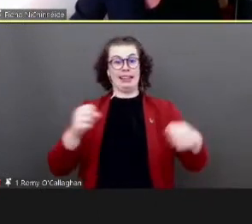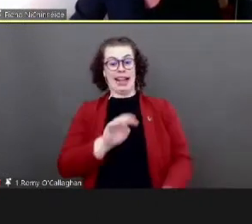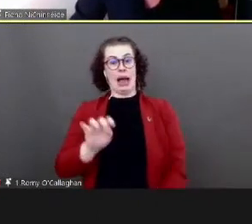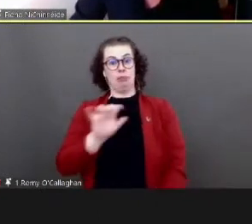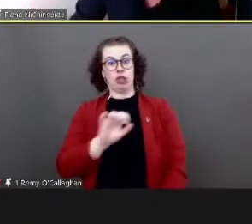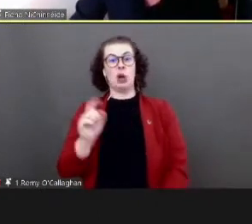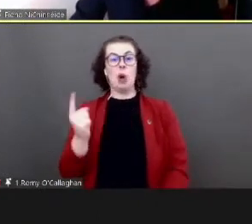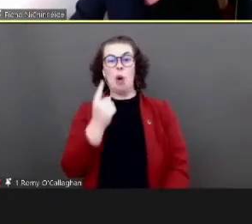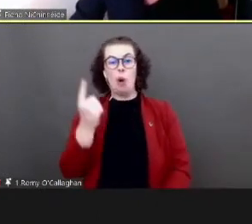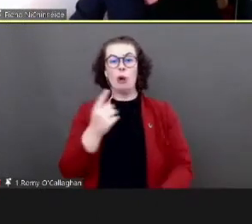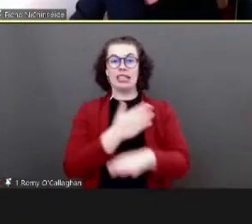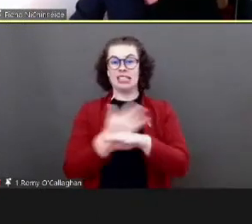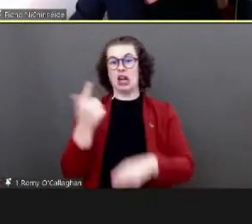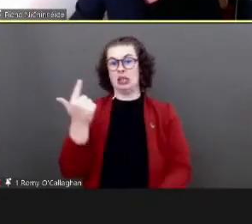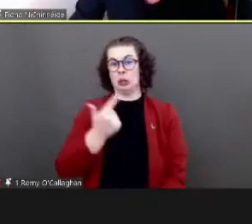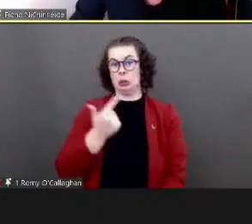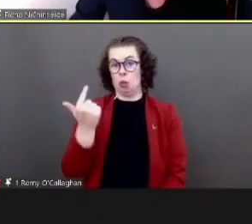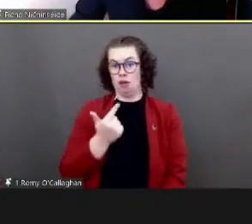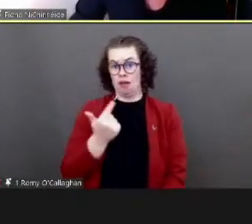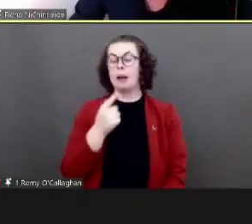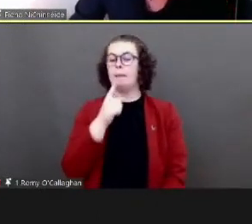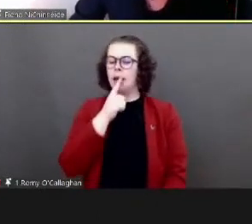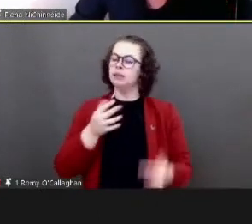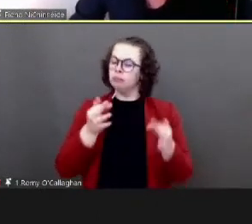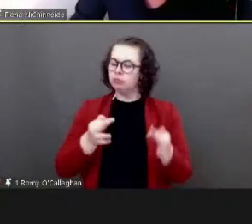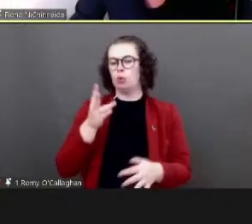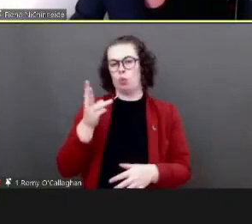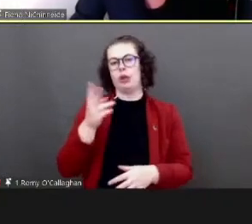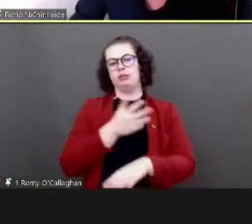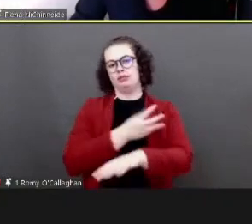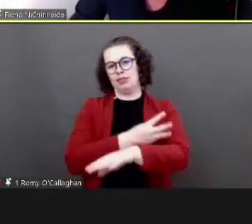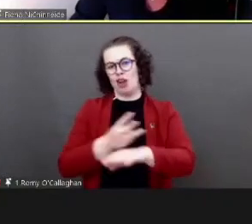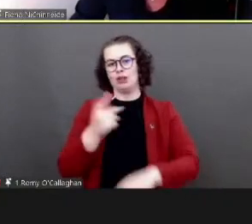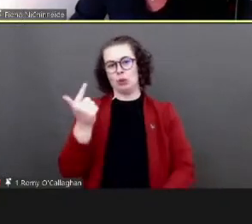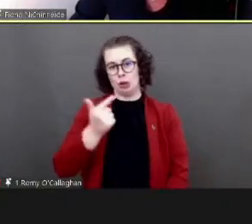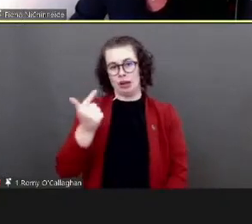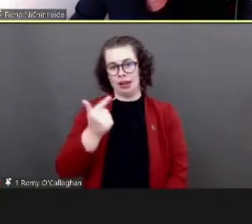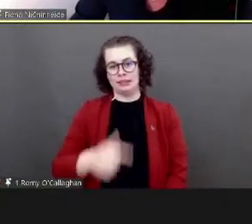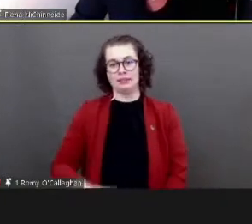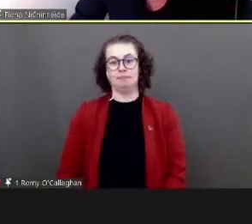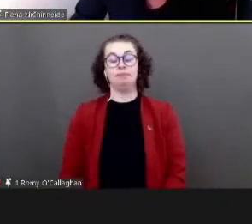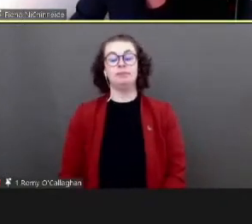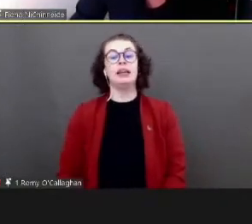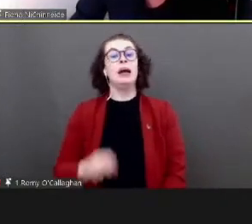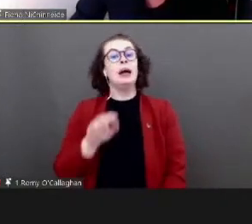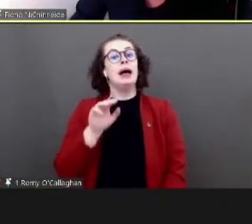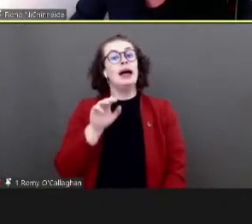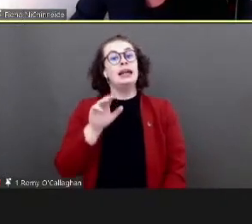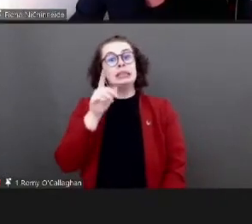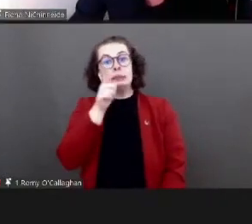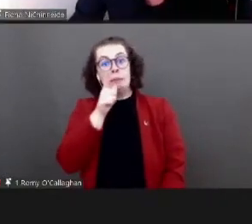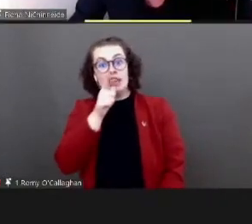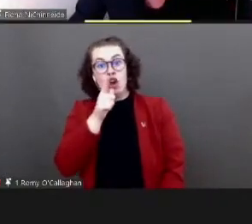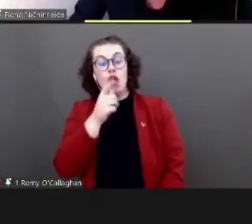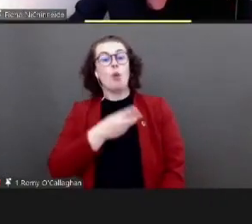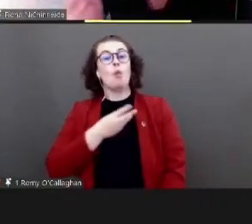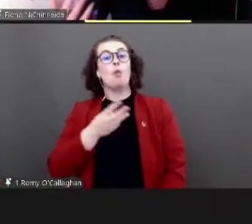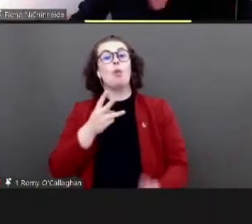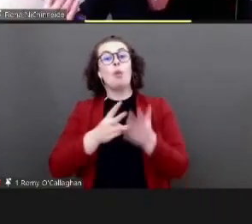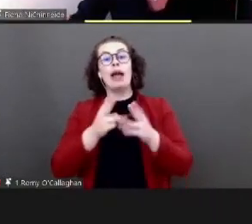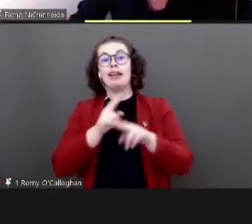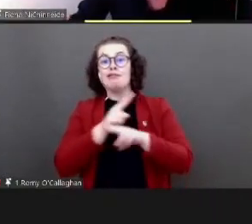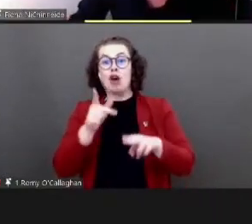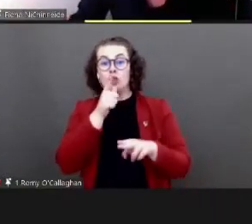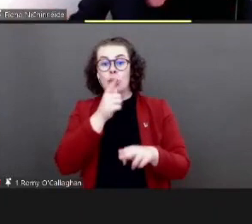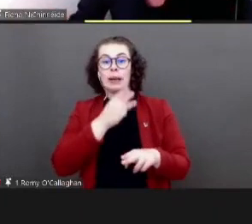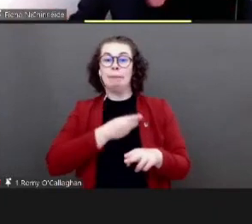2 p.m, but will start at 2 p.m. A reminder to our speakers to please keep their mics off when they're not speaking. And this